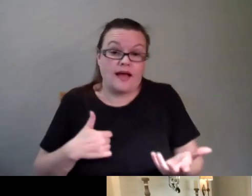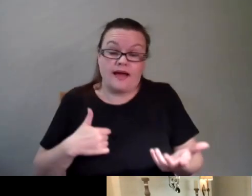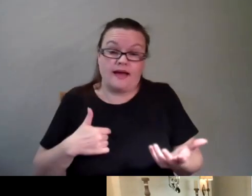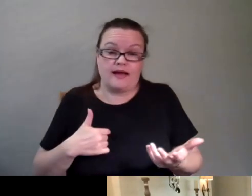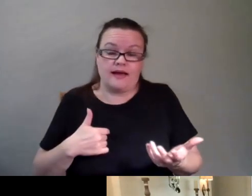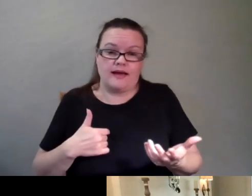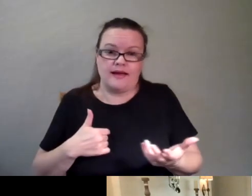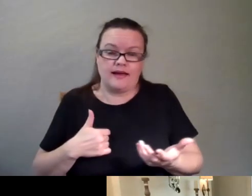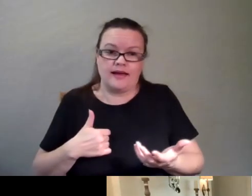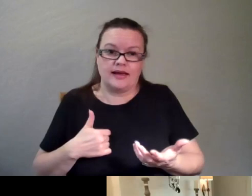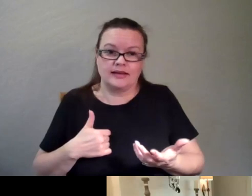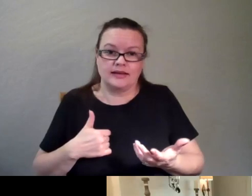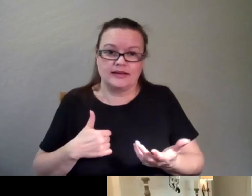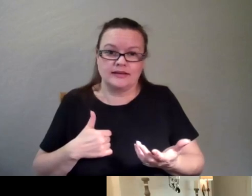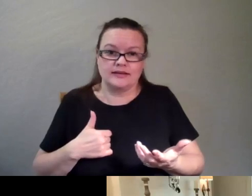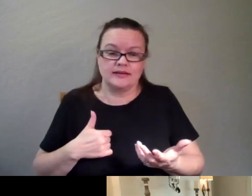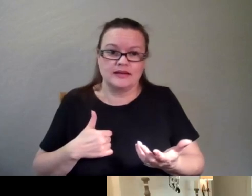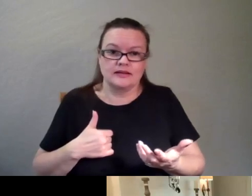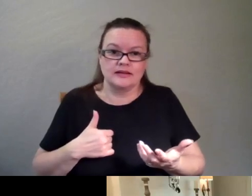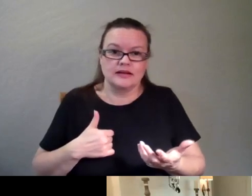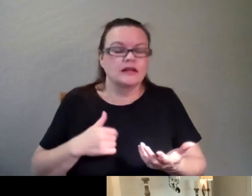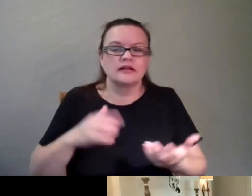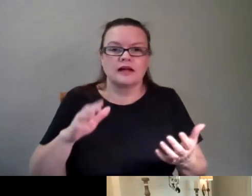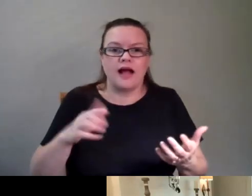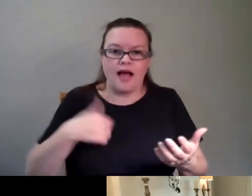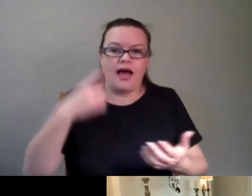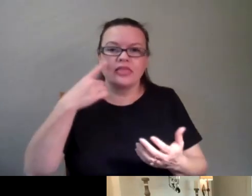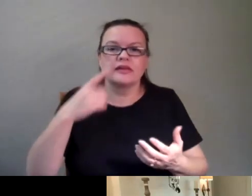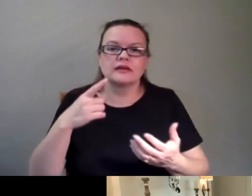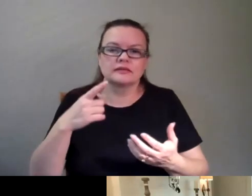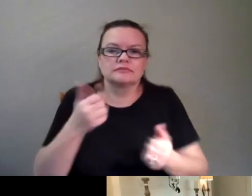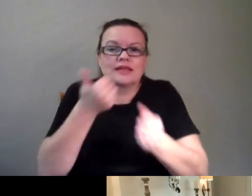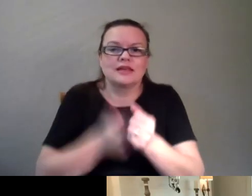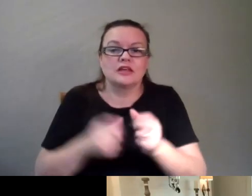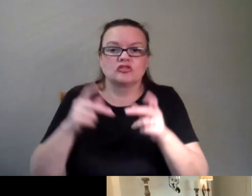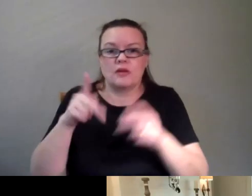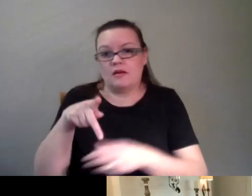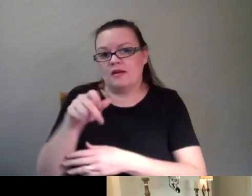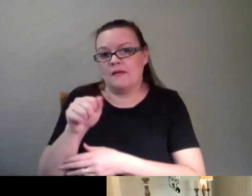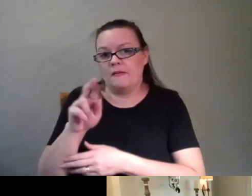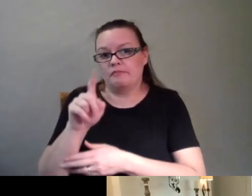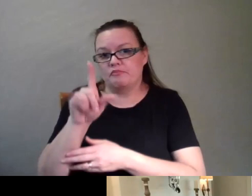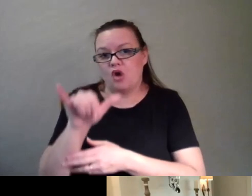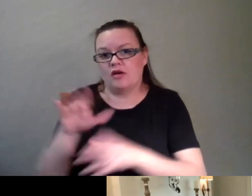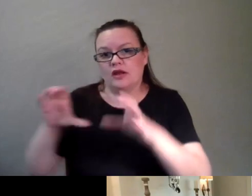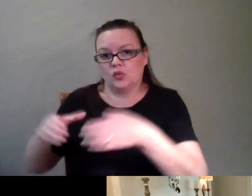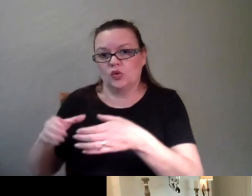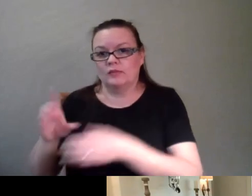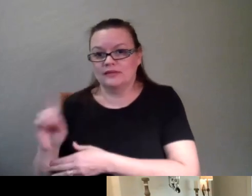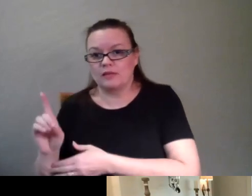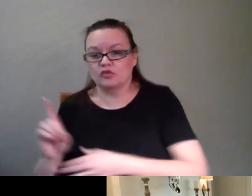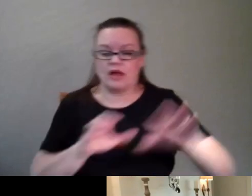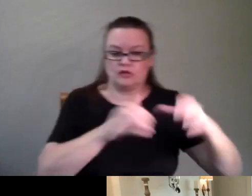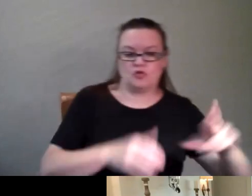I don't think it's just bipartisan groups. I think there are divisions within each party that are pretty aggressive as